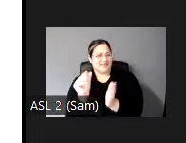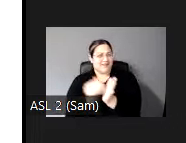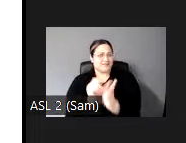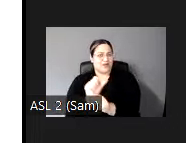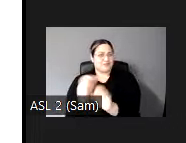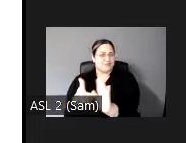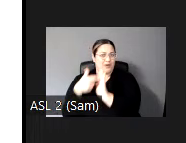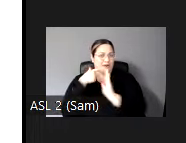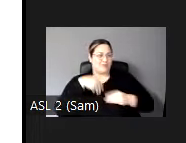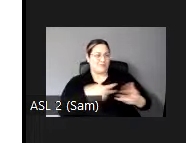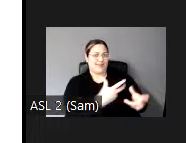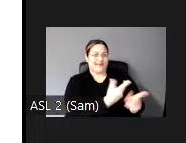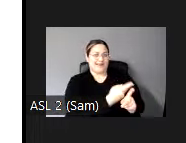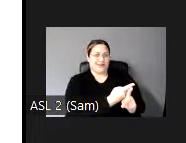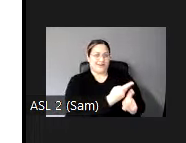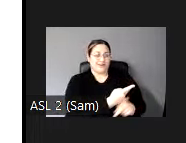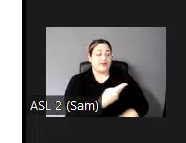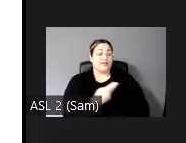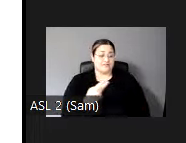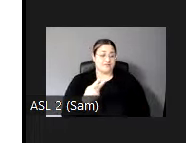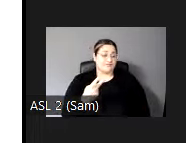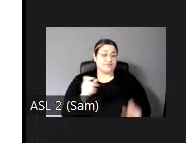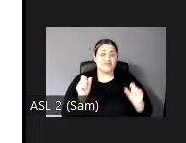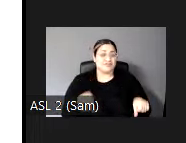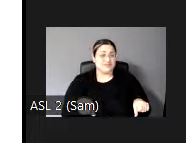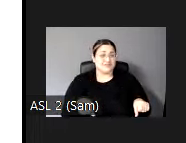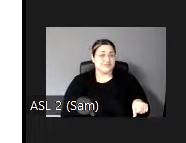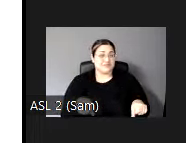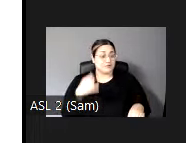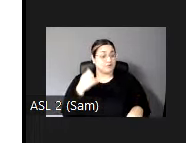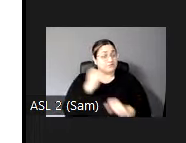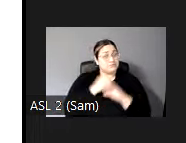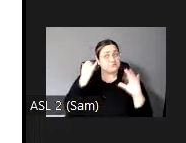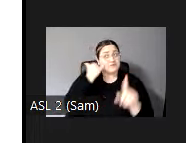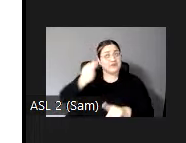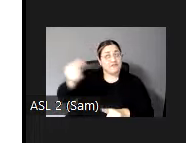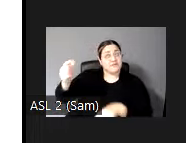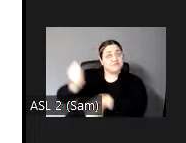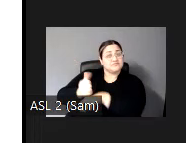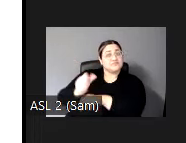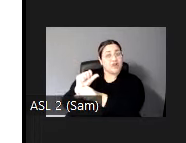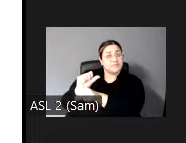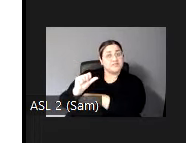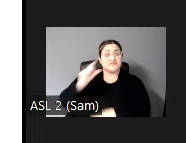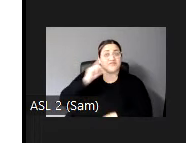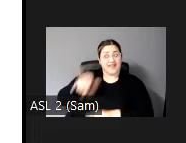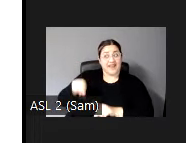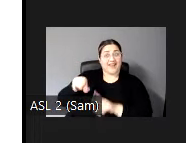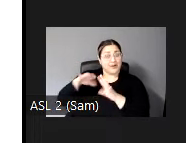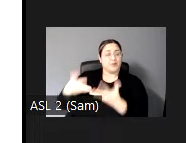are not being paid to do so, but doing so, in their, I say in quotes, spare